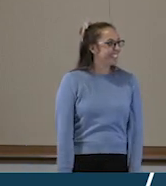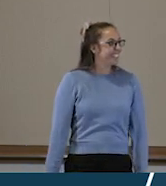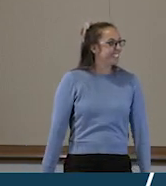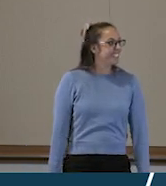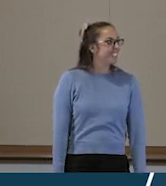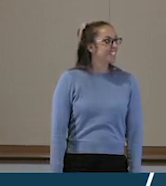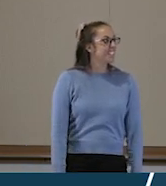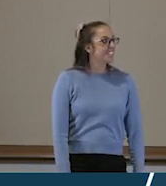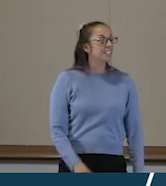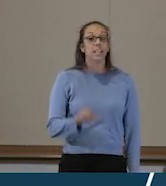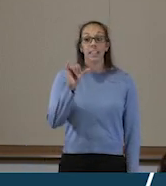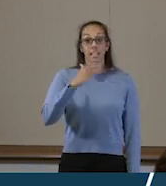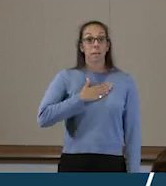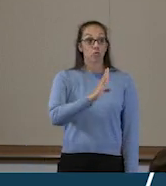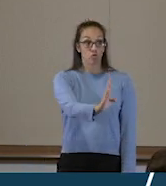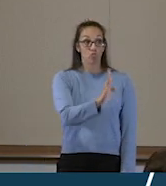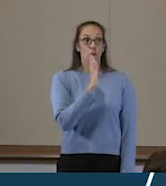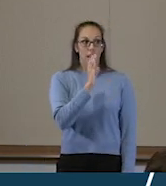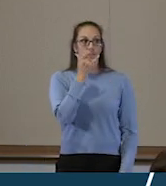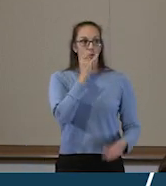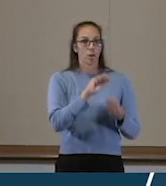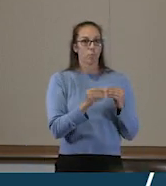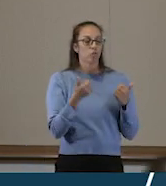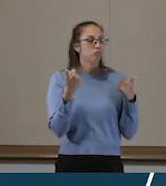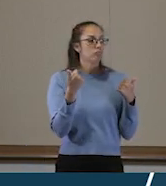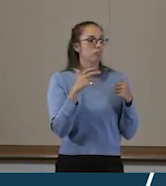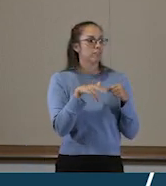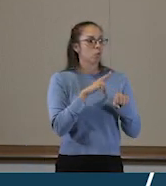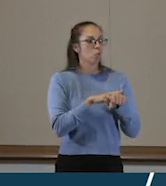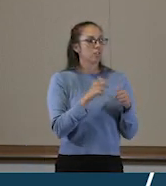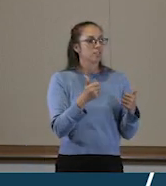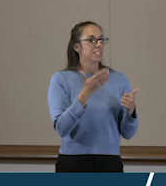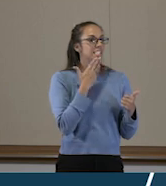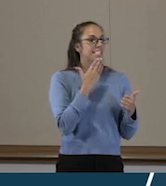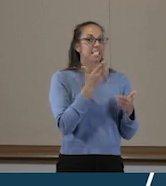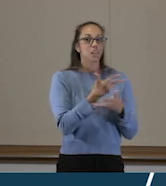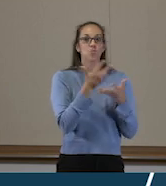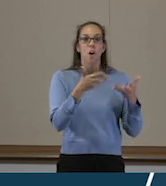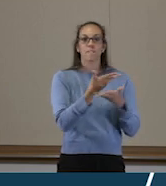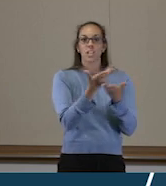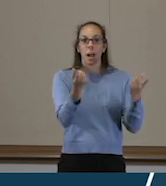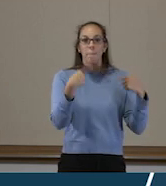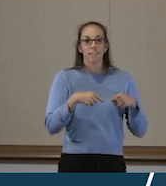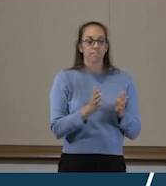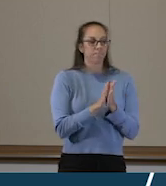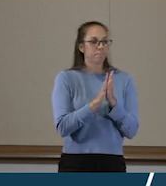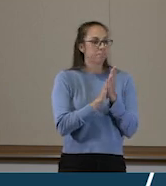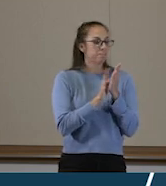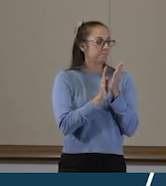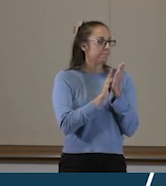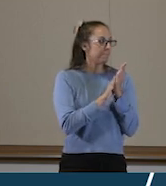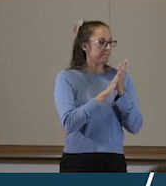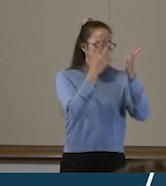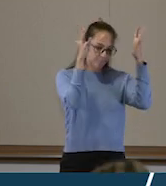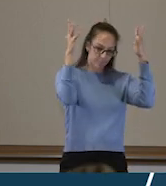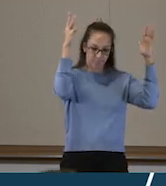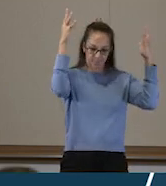and that lists my direct line as well. Of course. Thank you all for coming. Thank you.